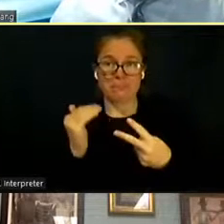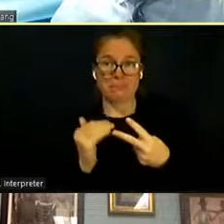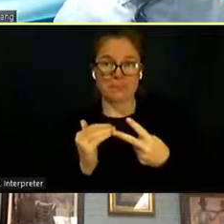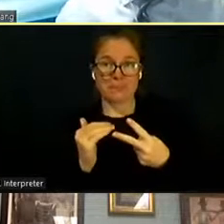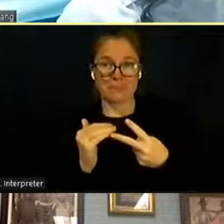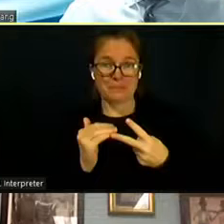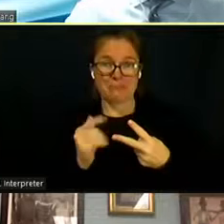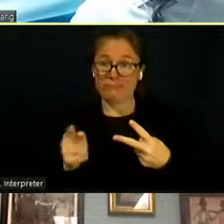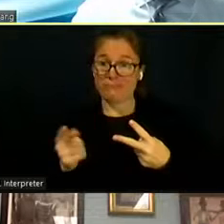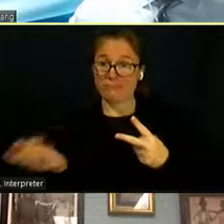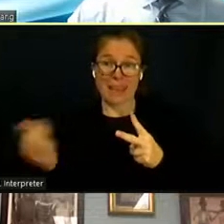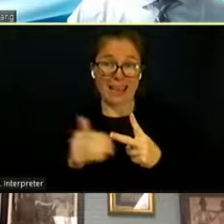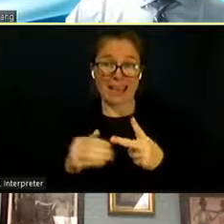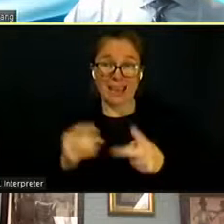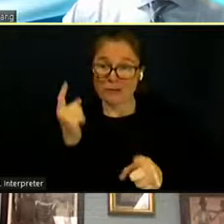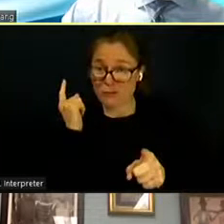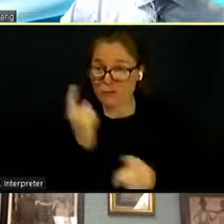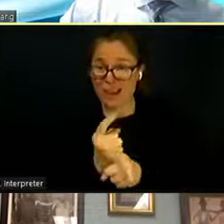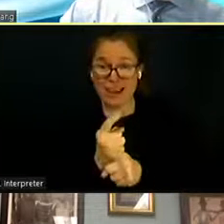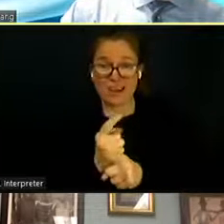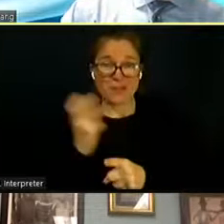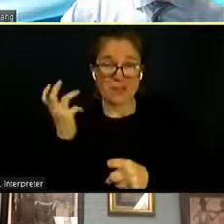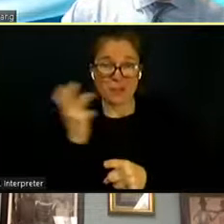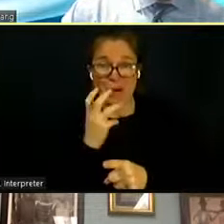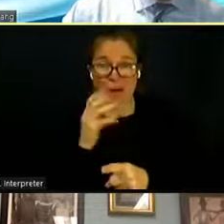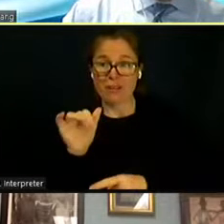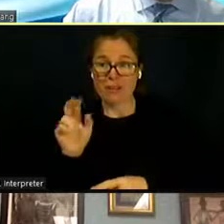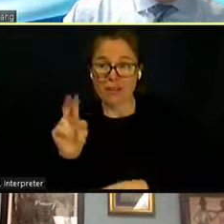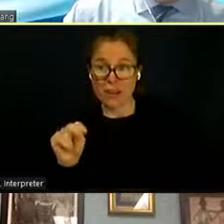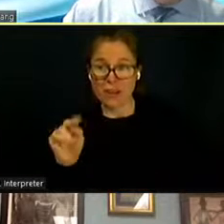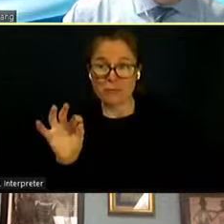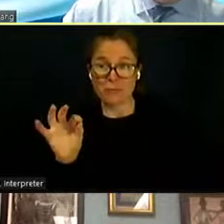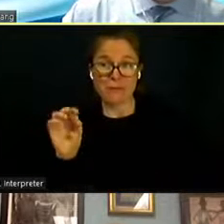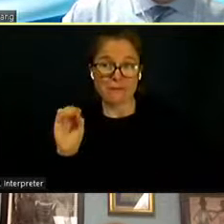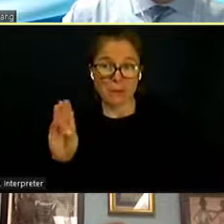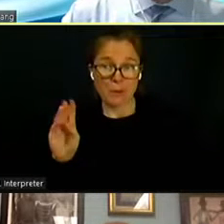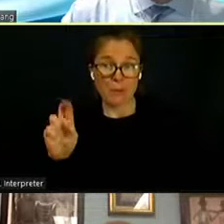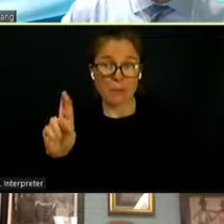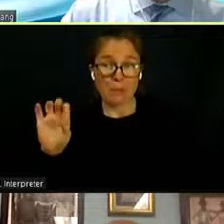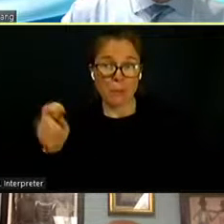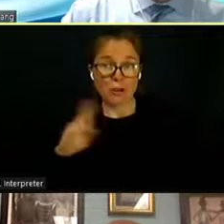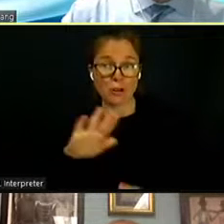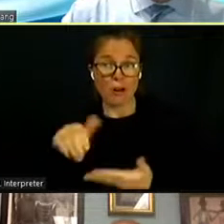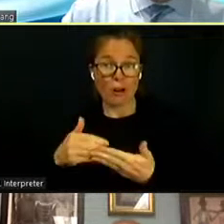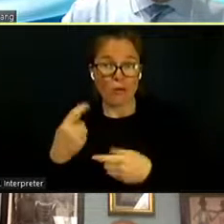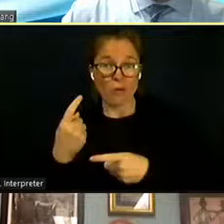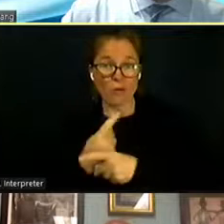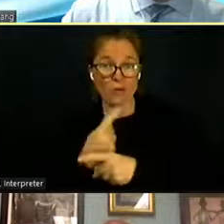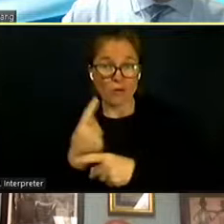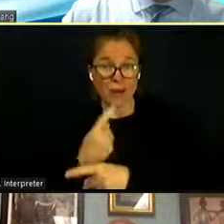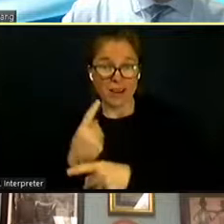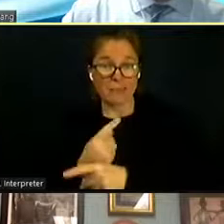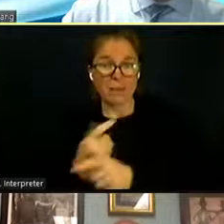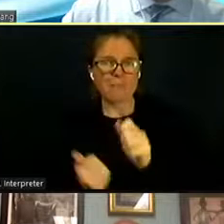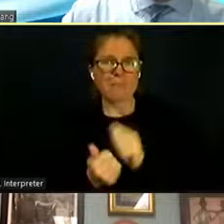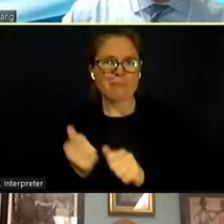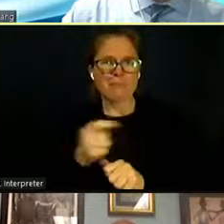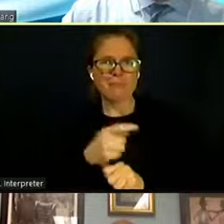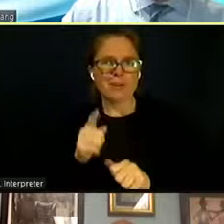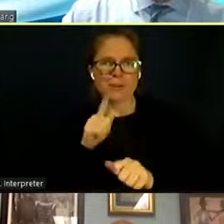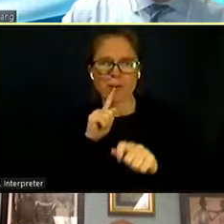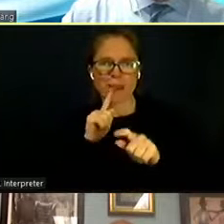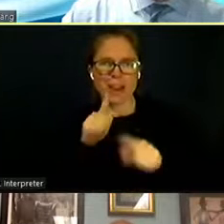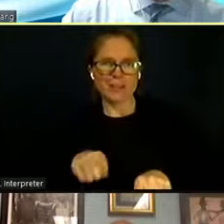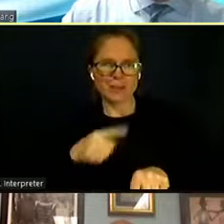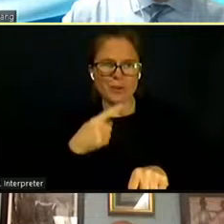of the park again. And while January, February, and March are all correct answers, looks like most of you picked year round,